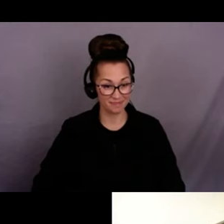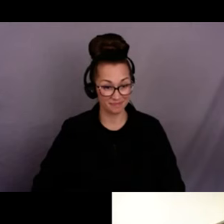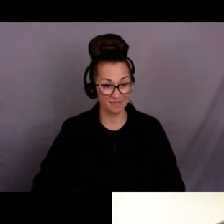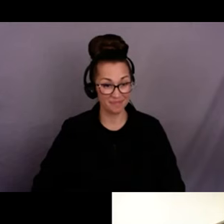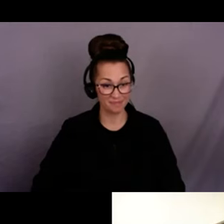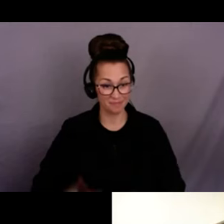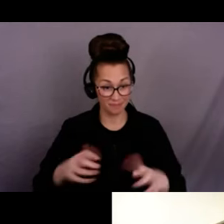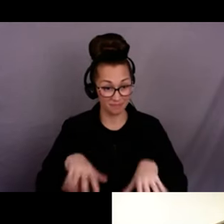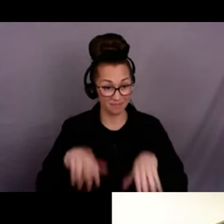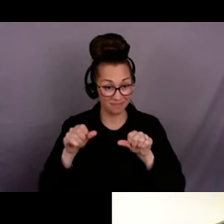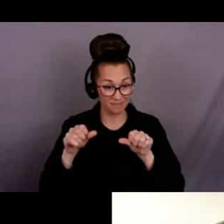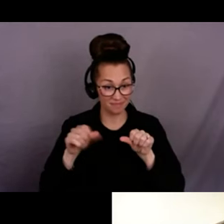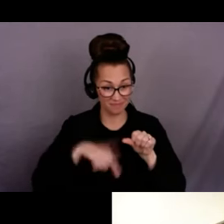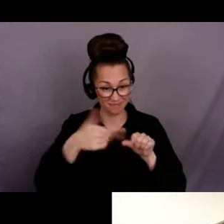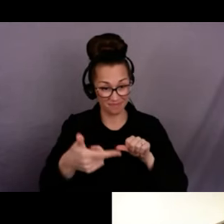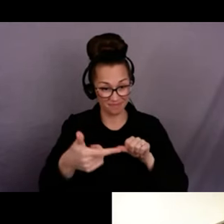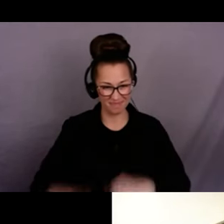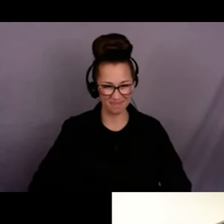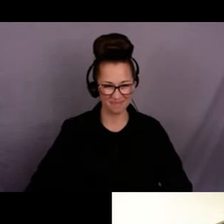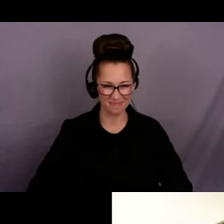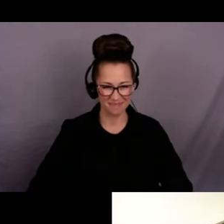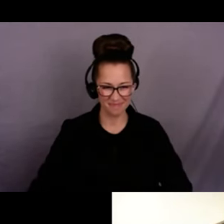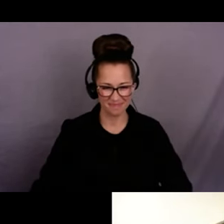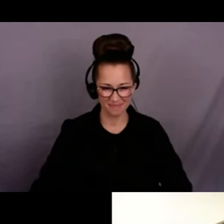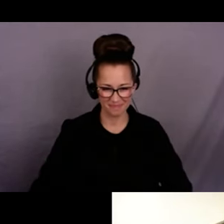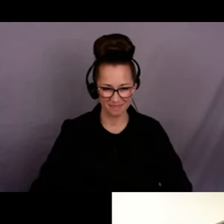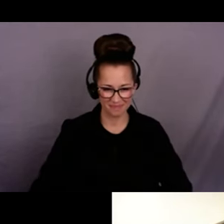person as their, with their background